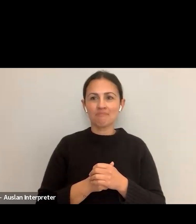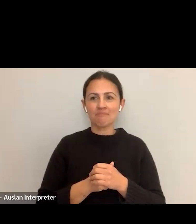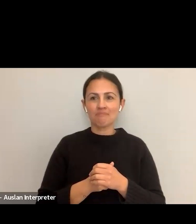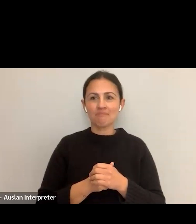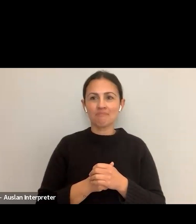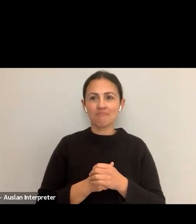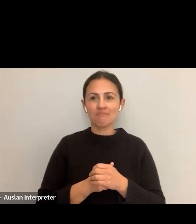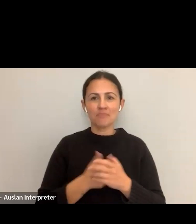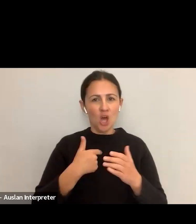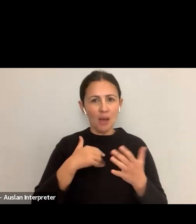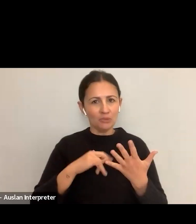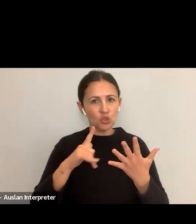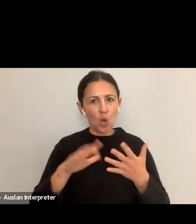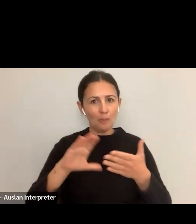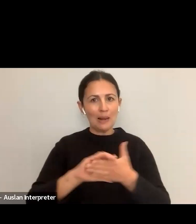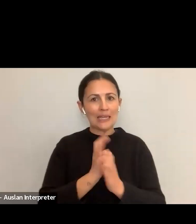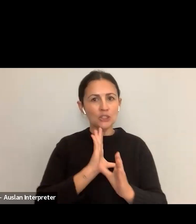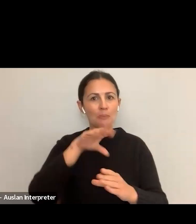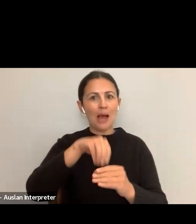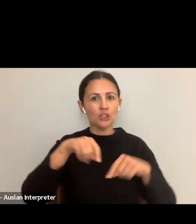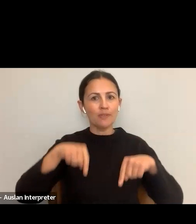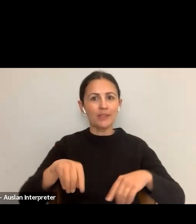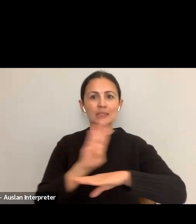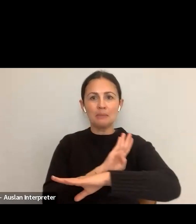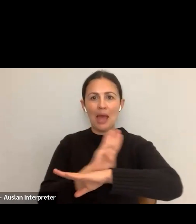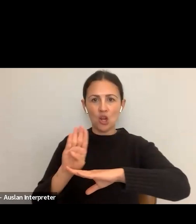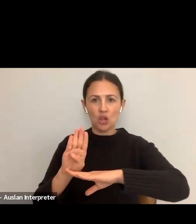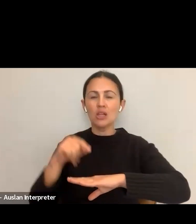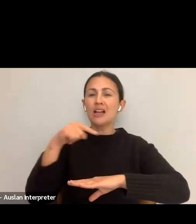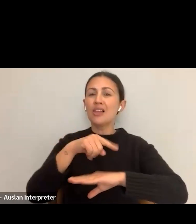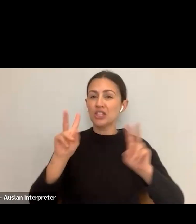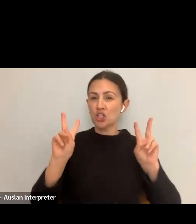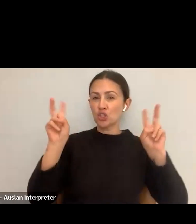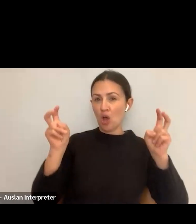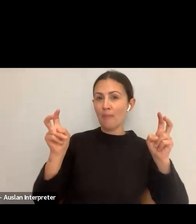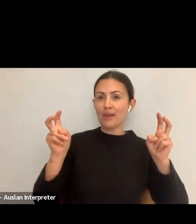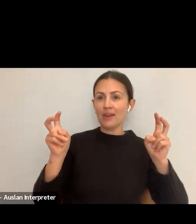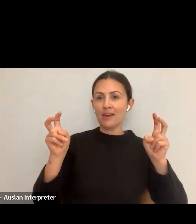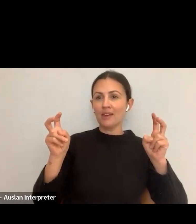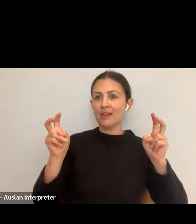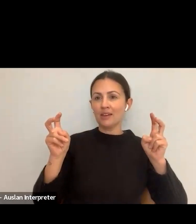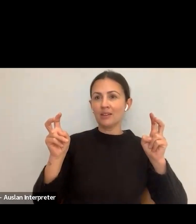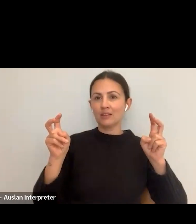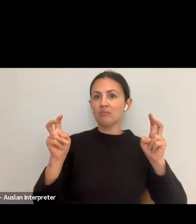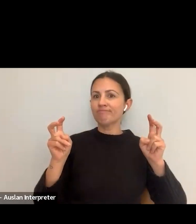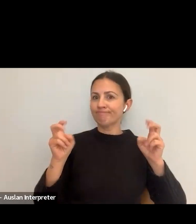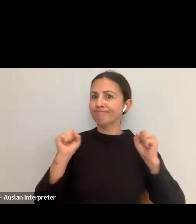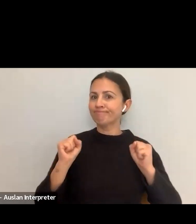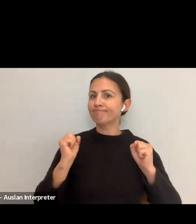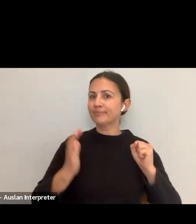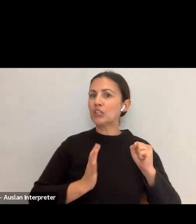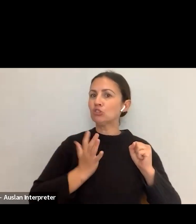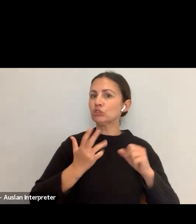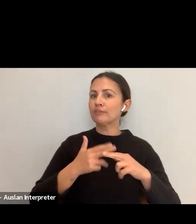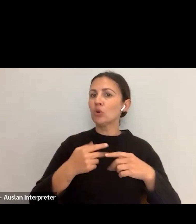gratitude for being a part of this panel to discuss topics that in many ways intersect with areas of great interest to me and passion, both